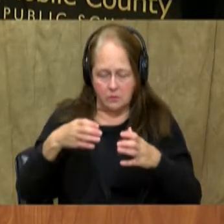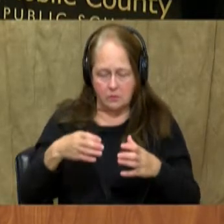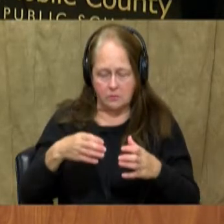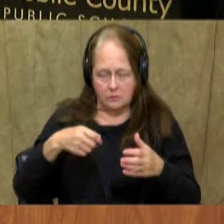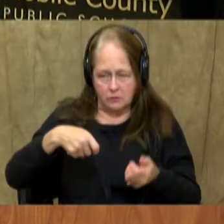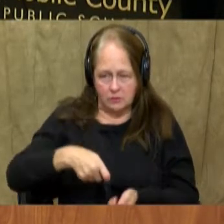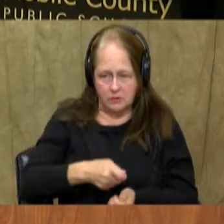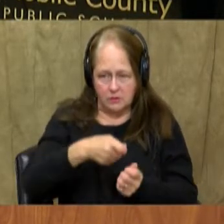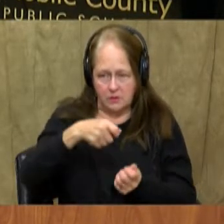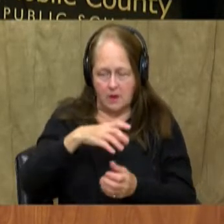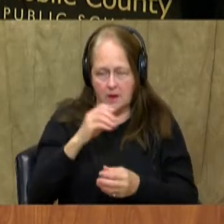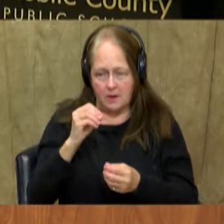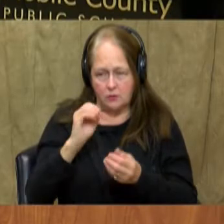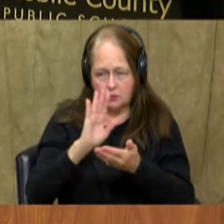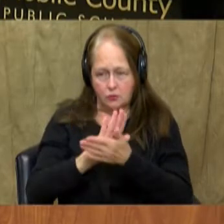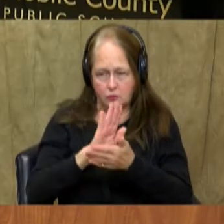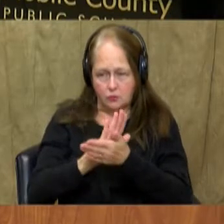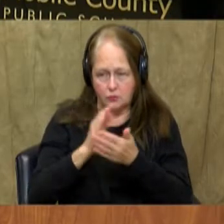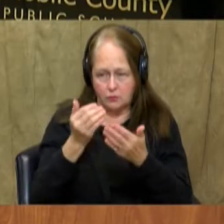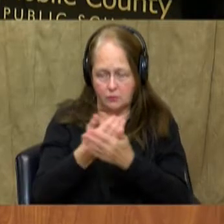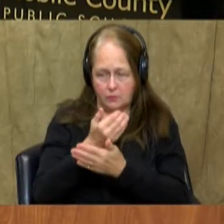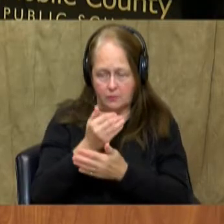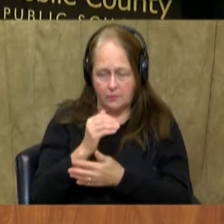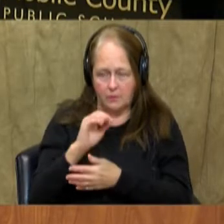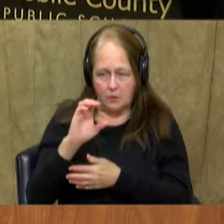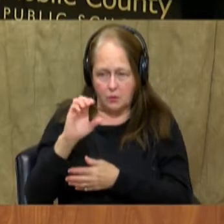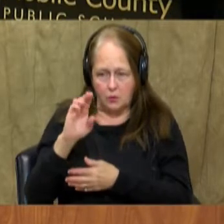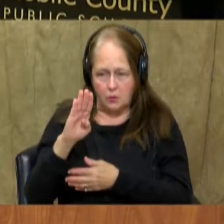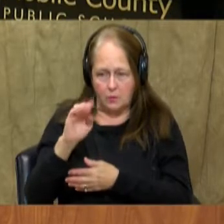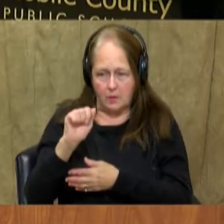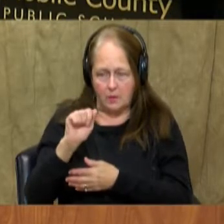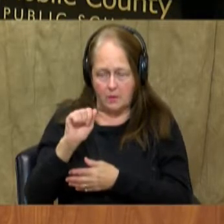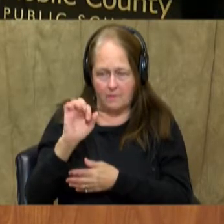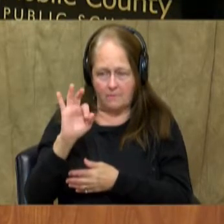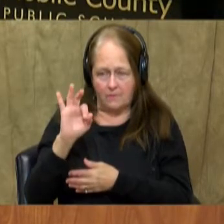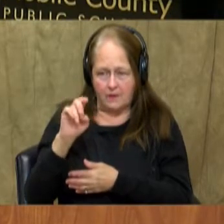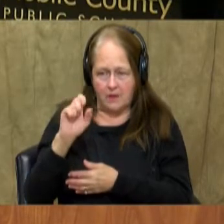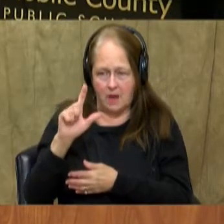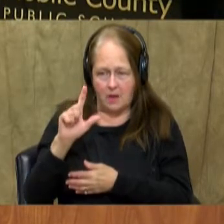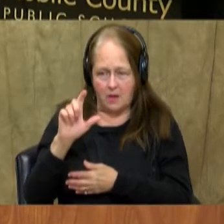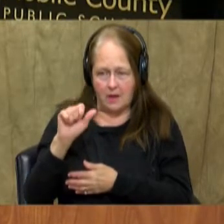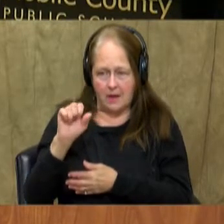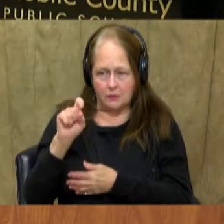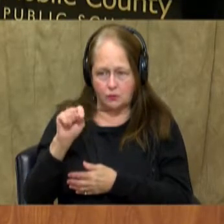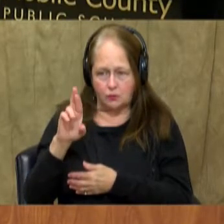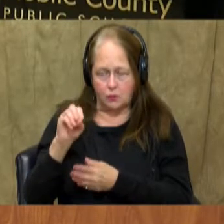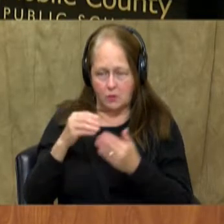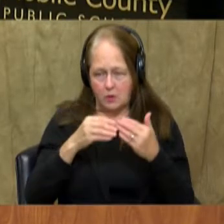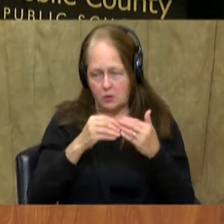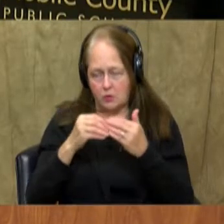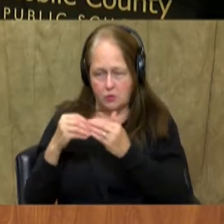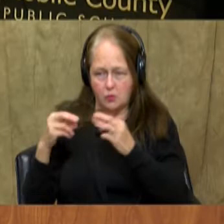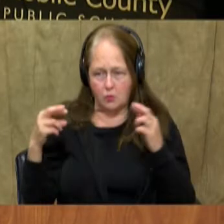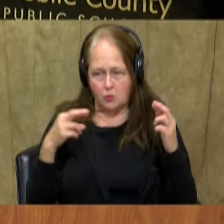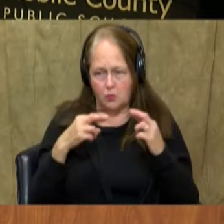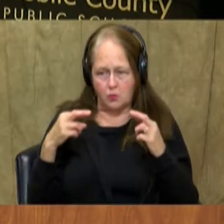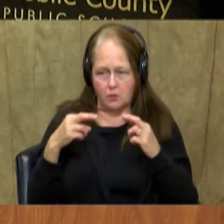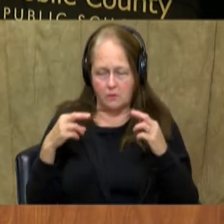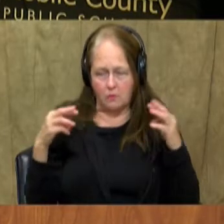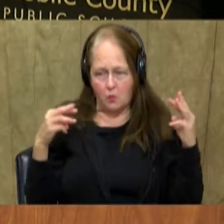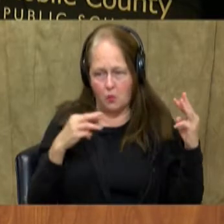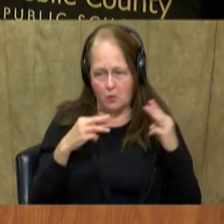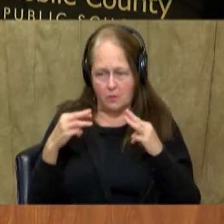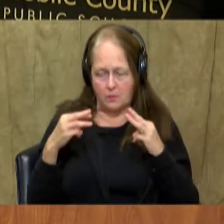schools. Fidel Castro, Cuban rebel leader who led a revolution and established a communist